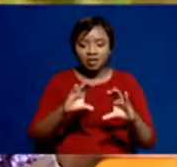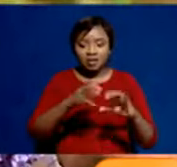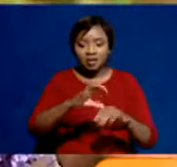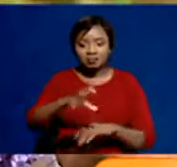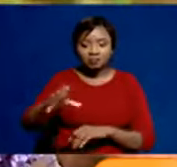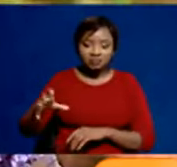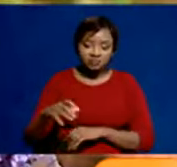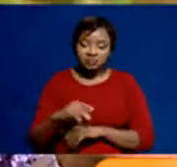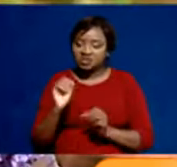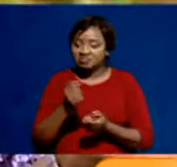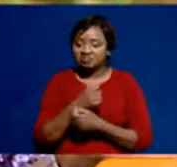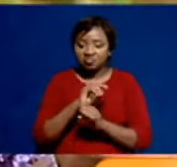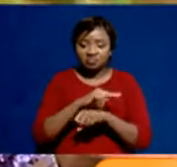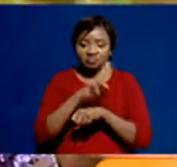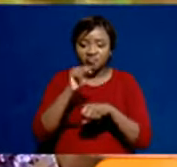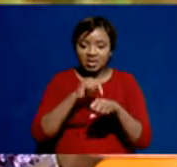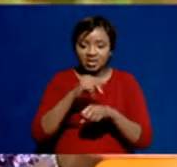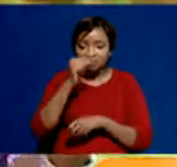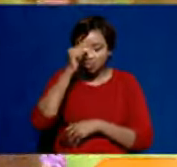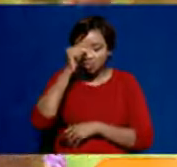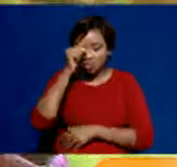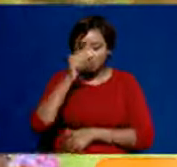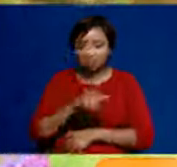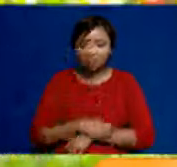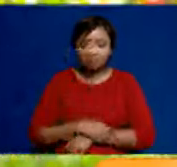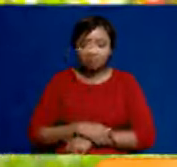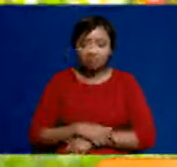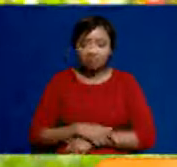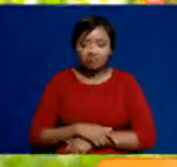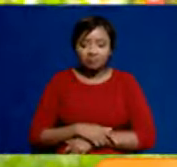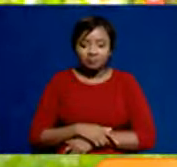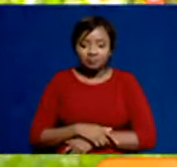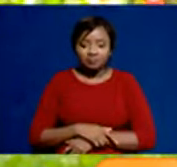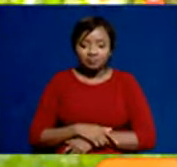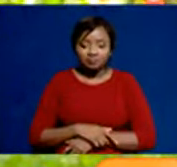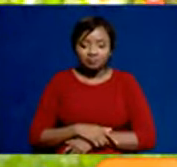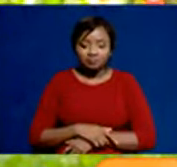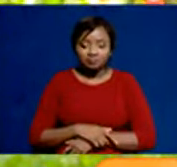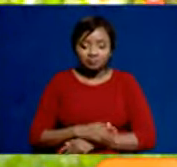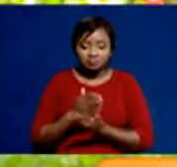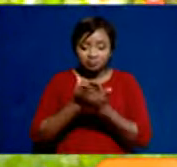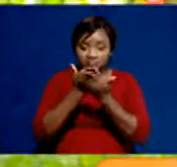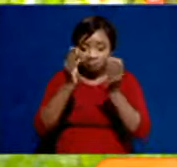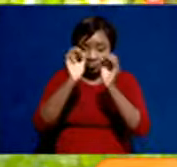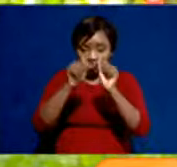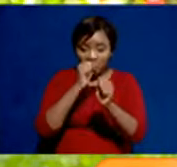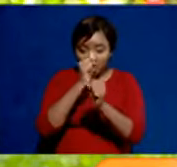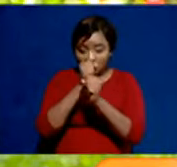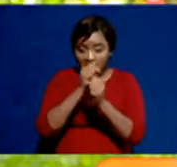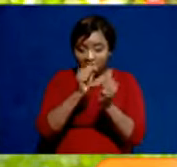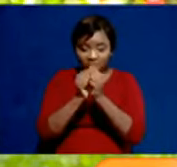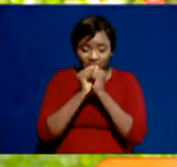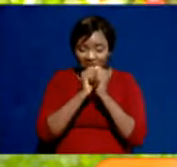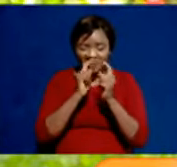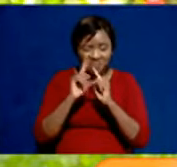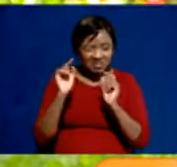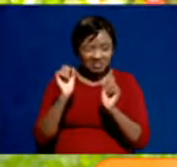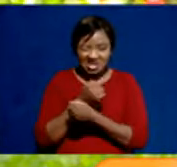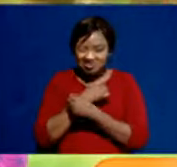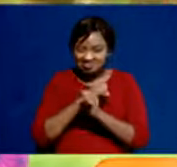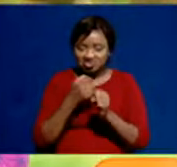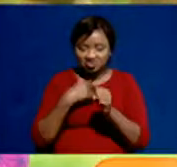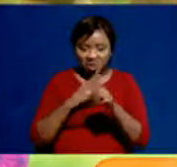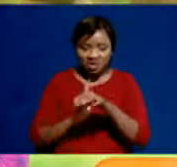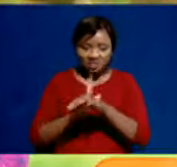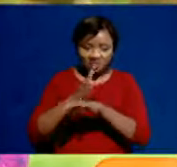the national government. You can collaborate, but you cannot have an overreach